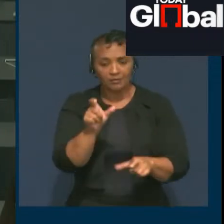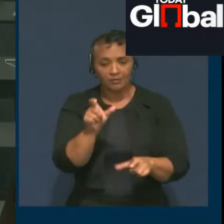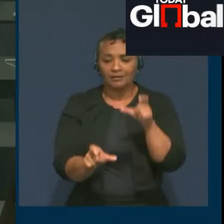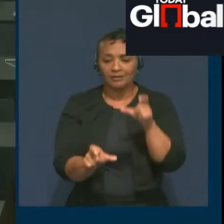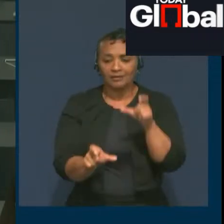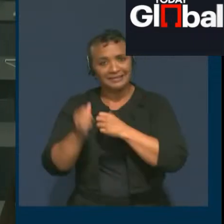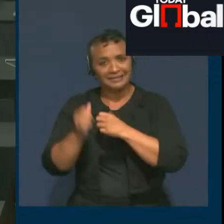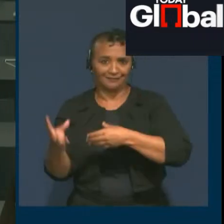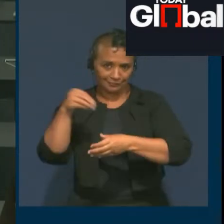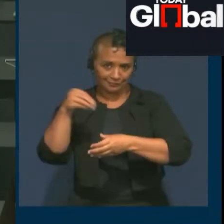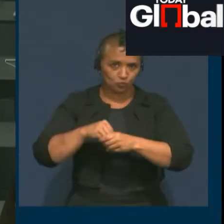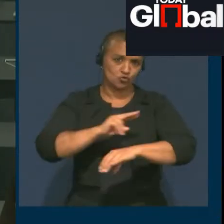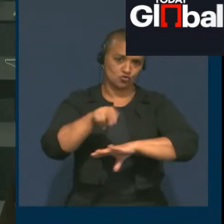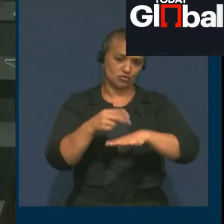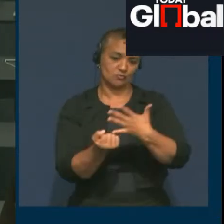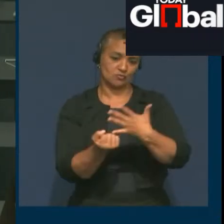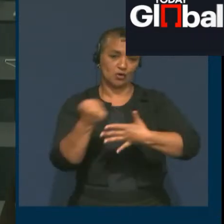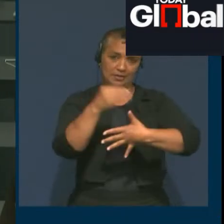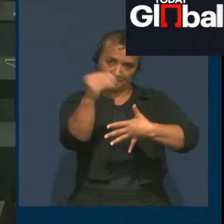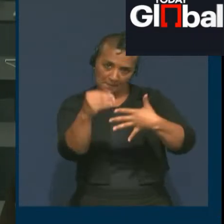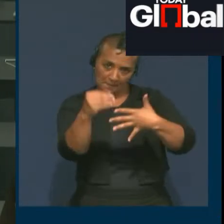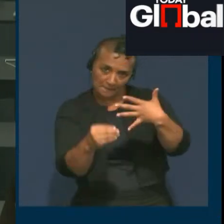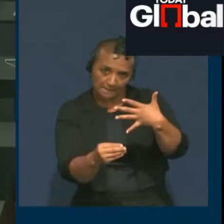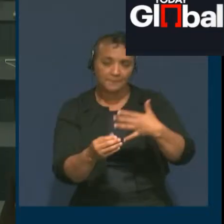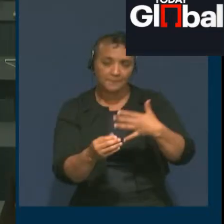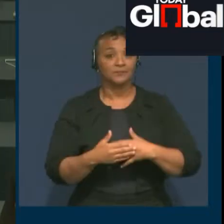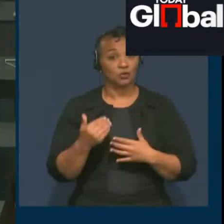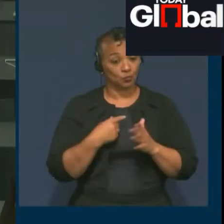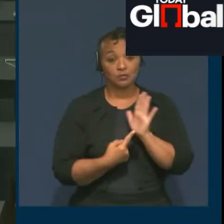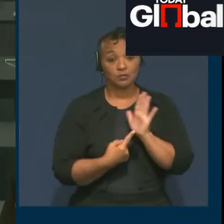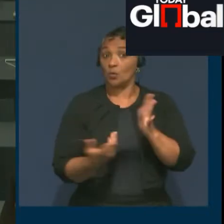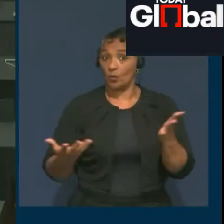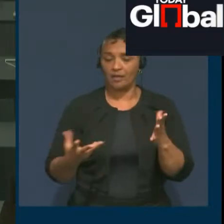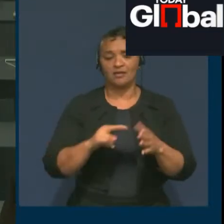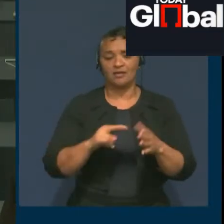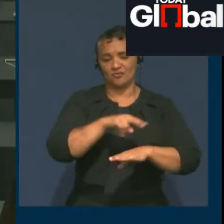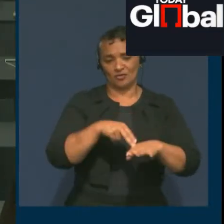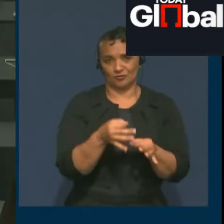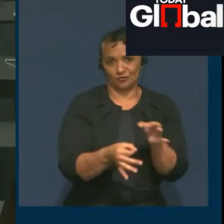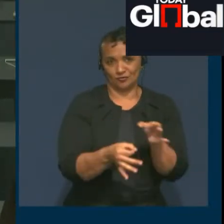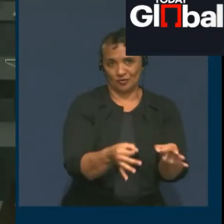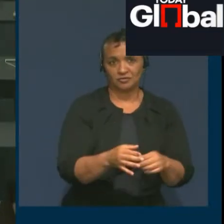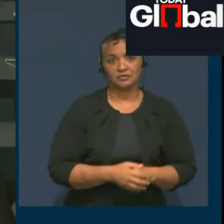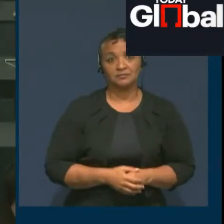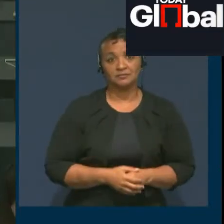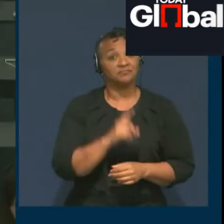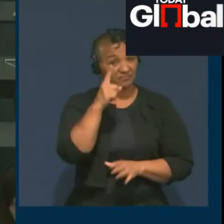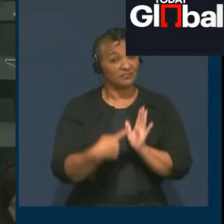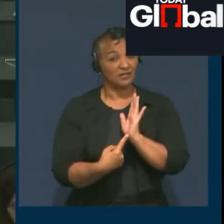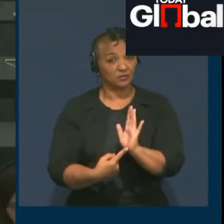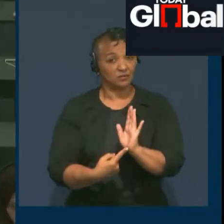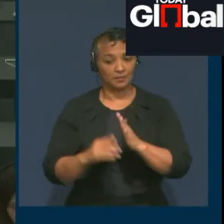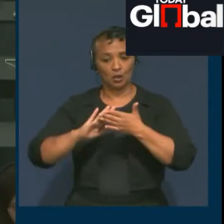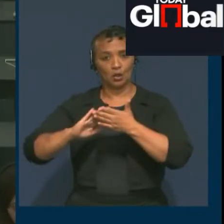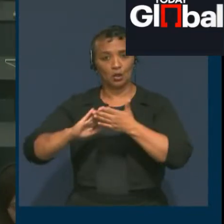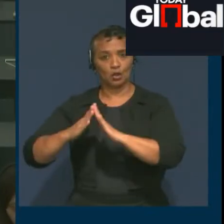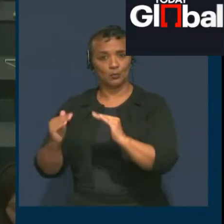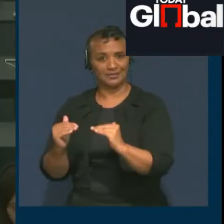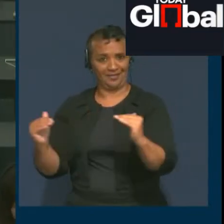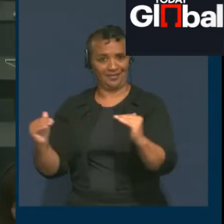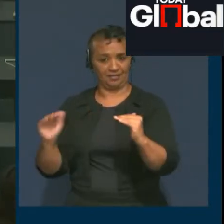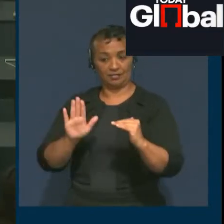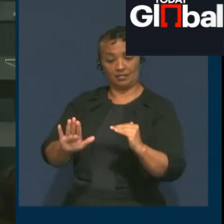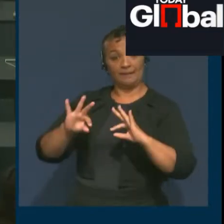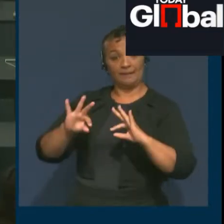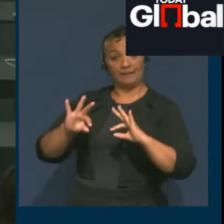priorities. This is reflected in all national strategies. For instance, at the societal level, the Ministry for Social